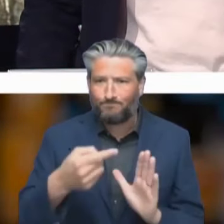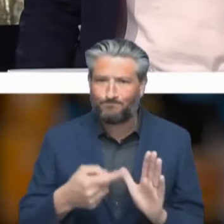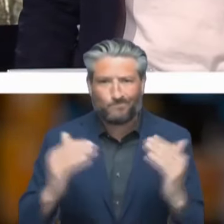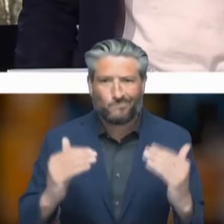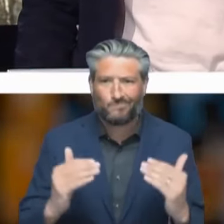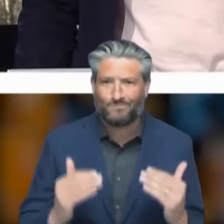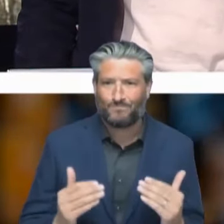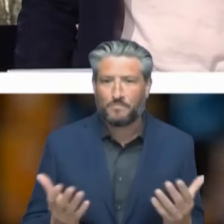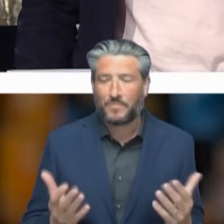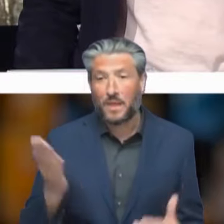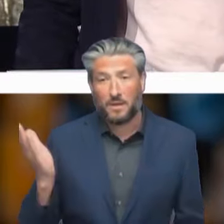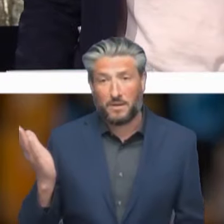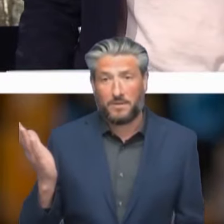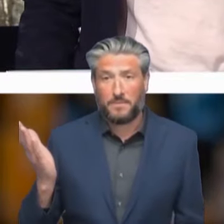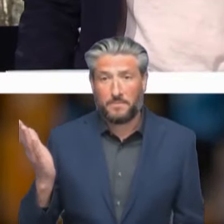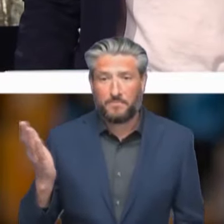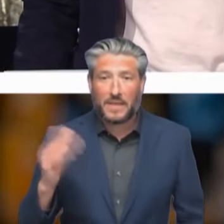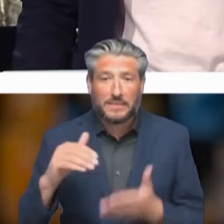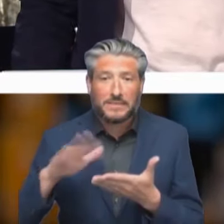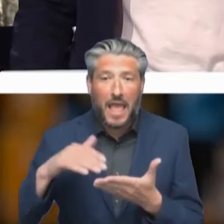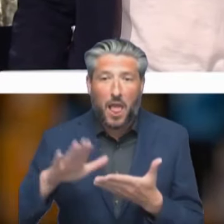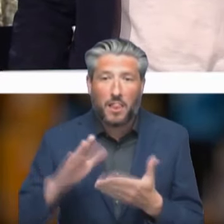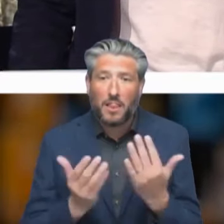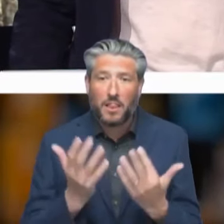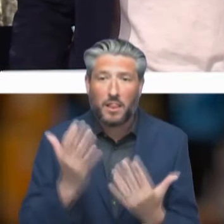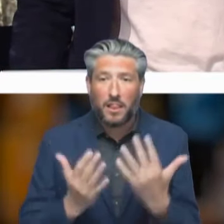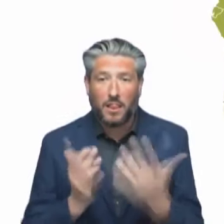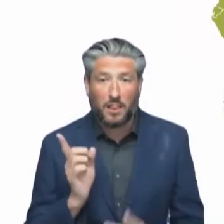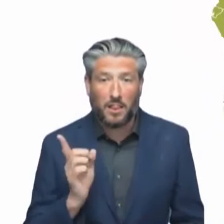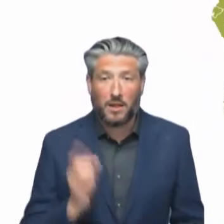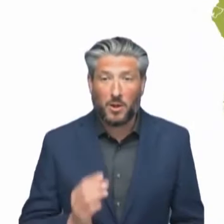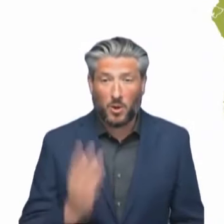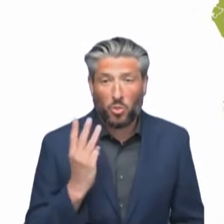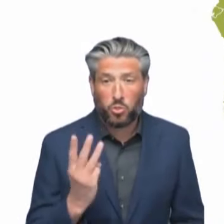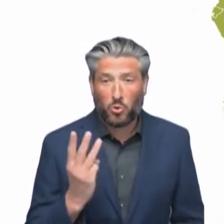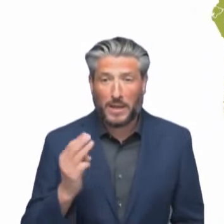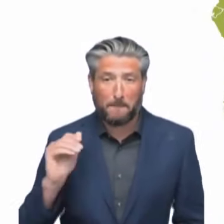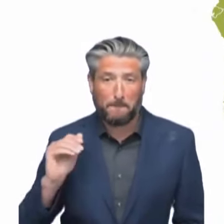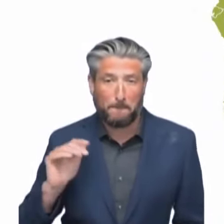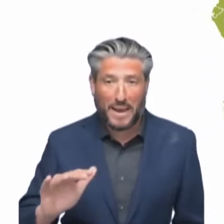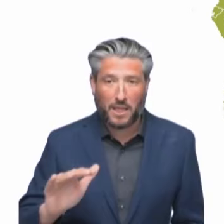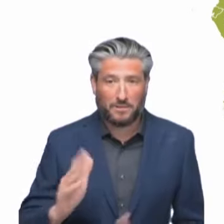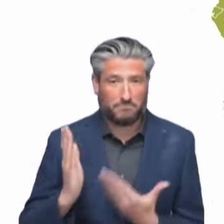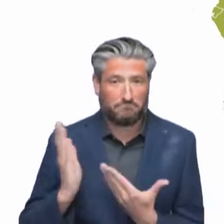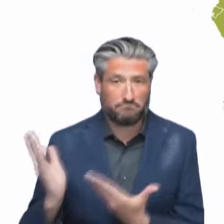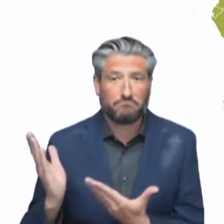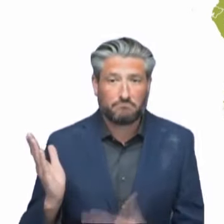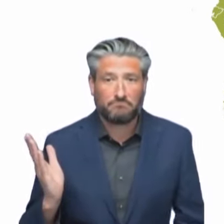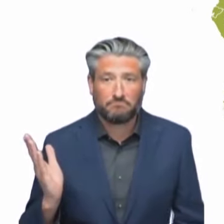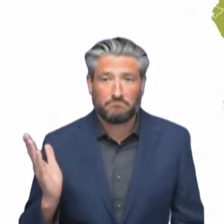were almost 3 million vehicles, down 21.3%, while the market as a whole was